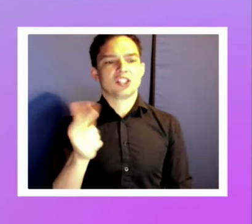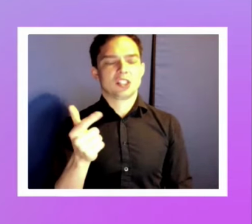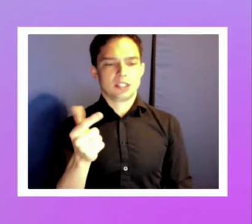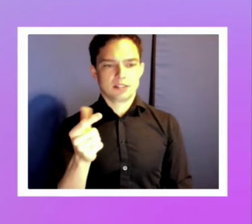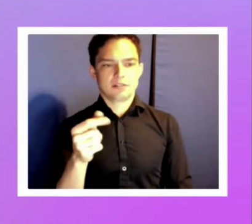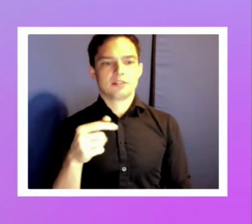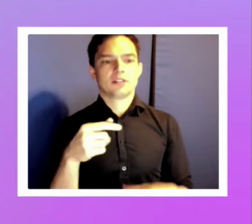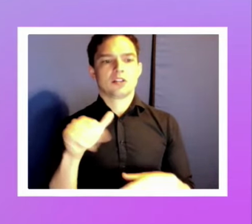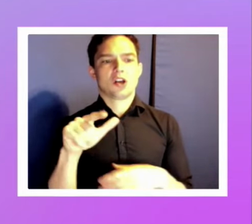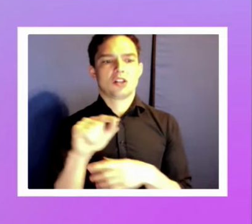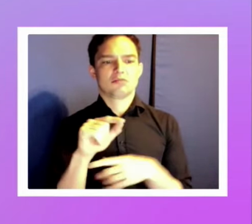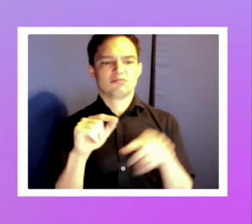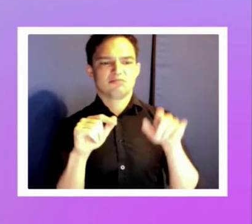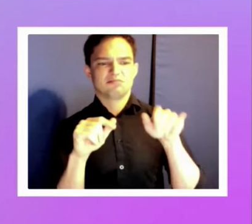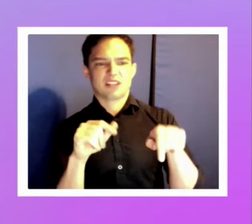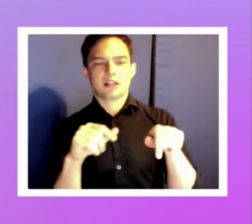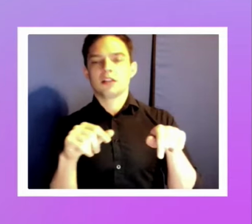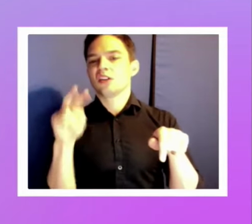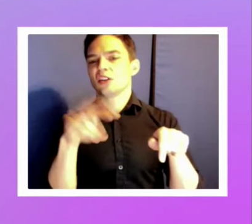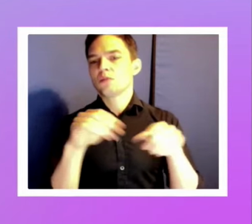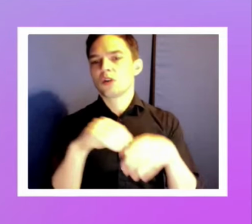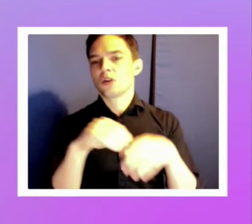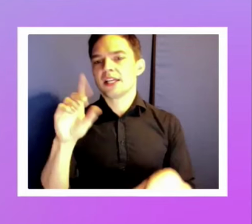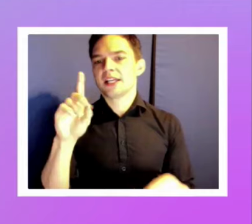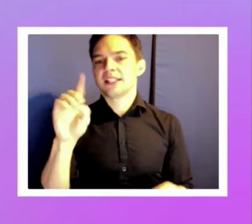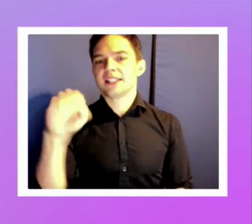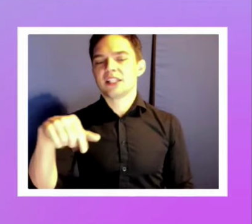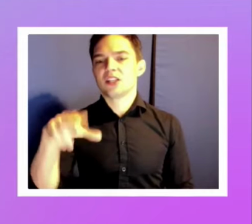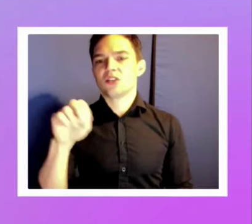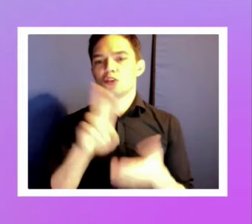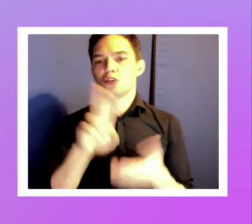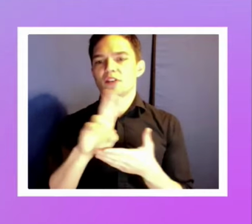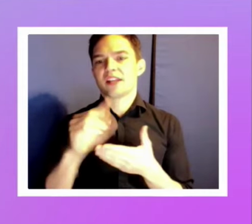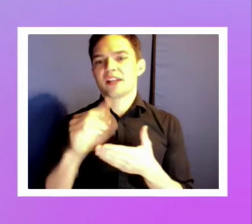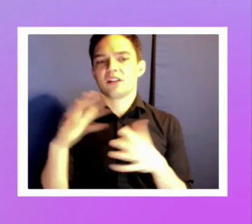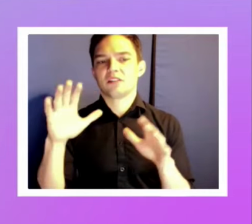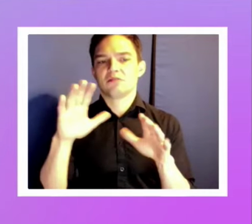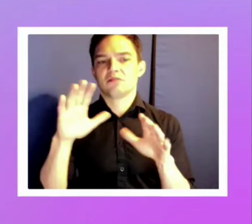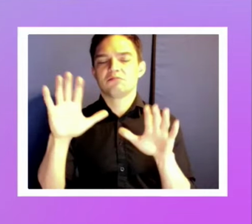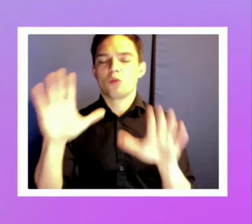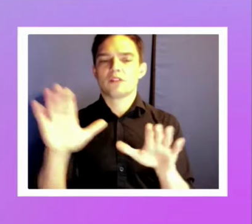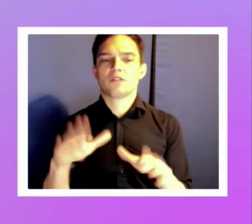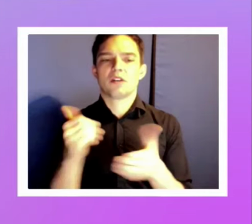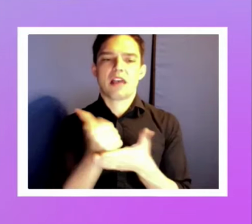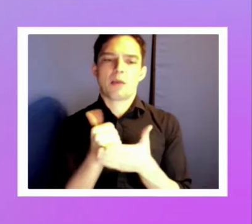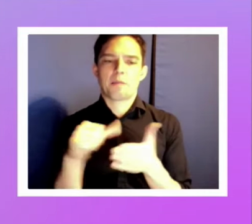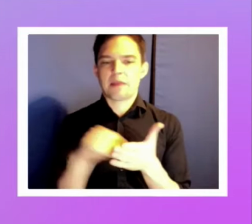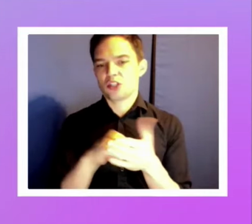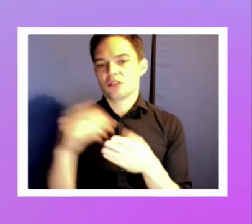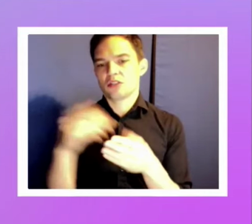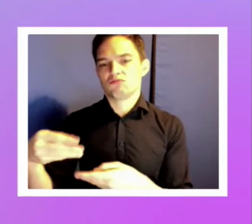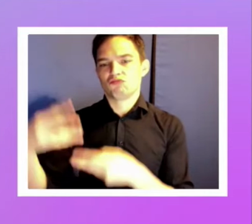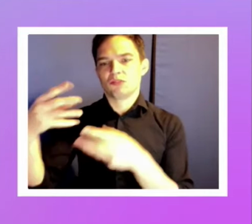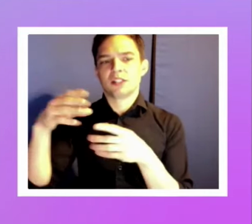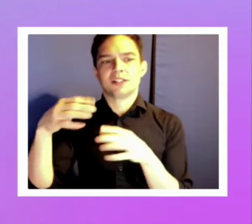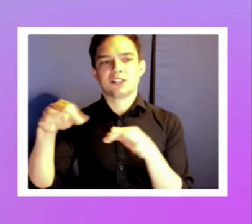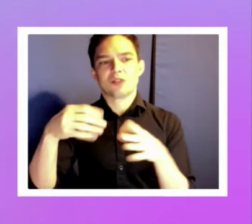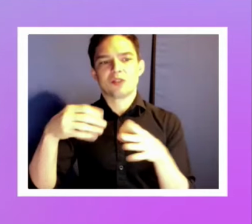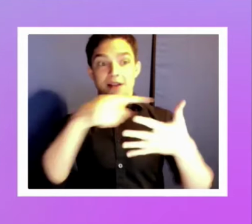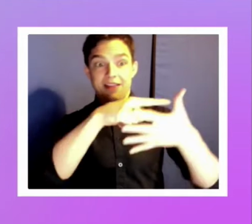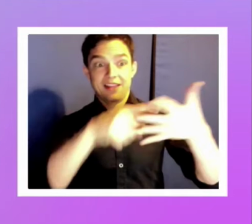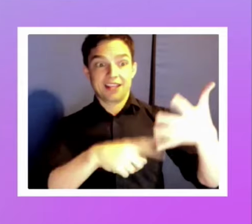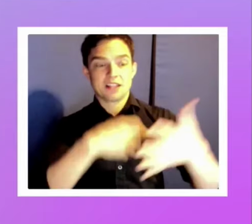rules, I recommend you look on DQ University. We have great help pages which describe in more detail what